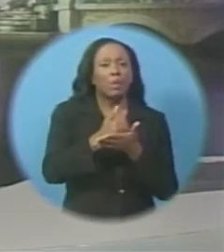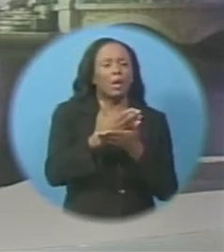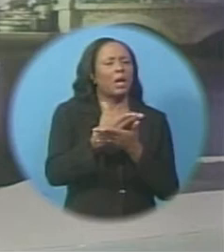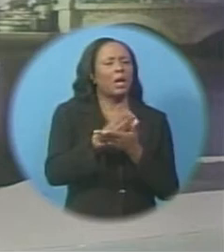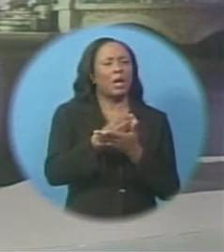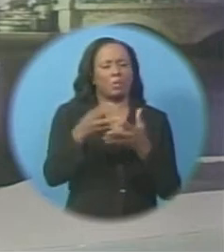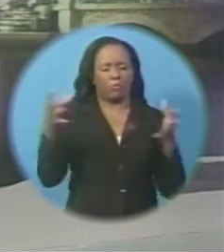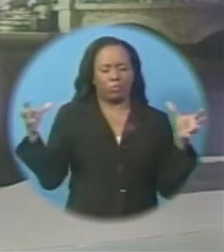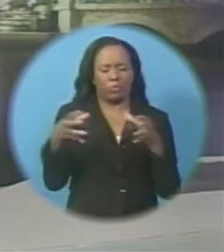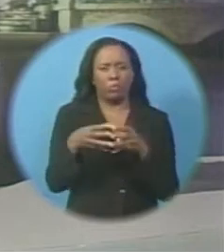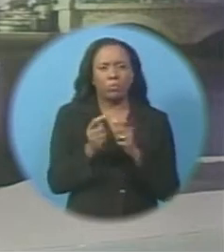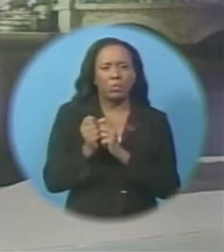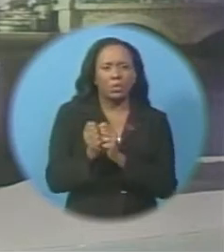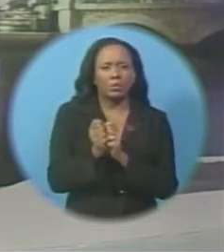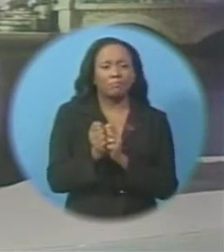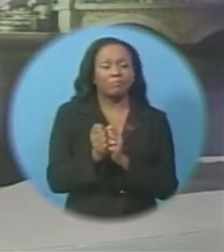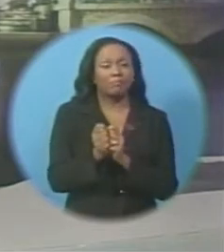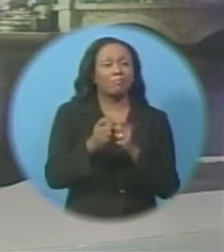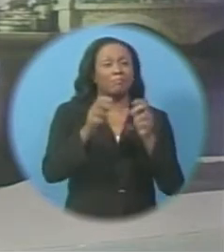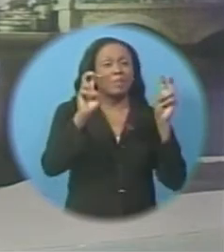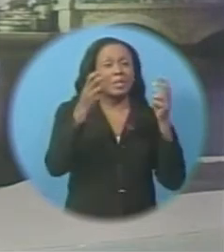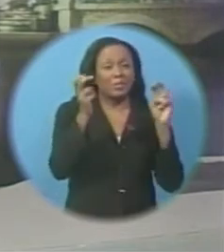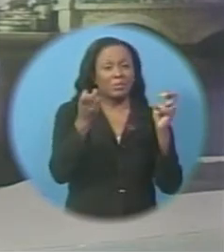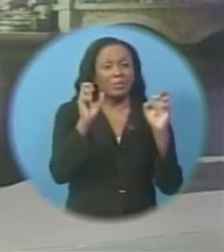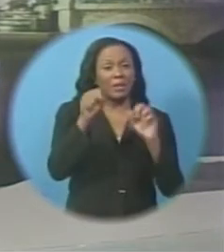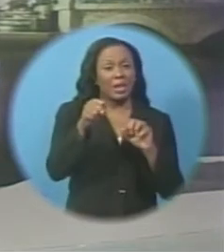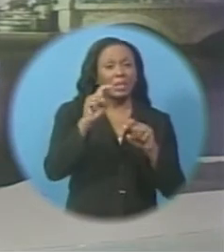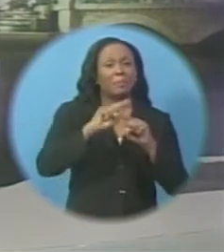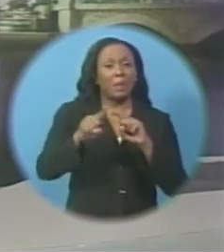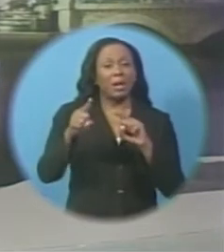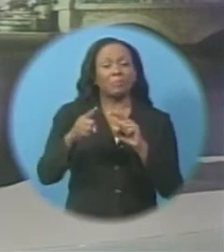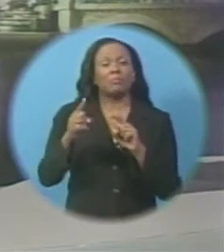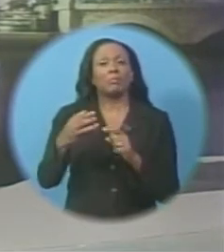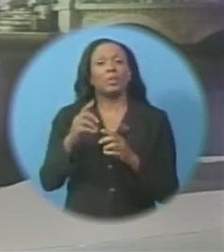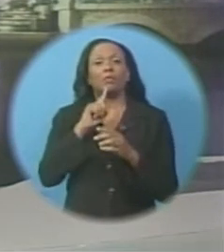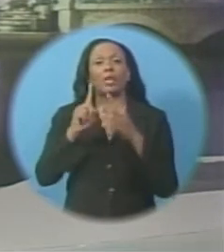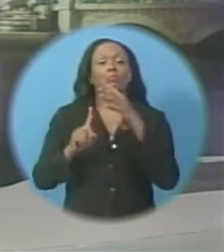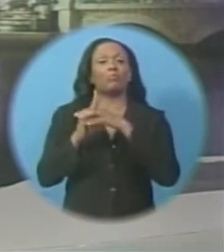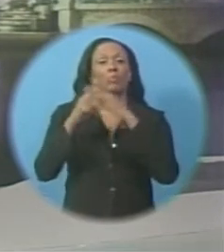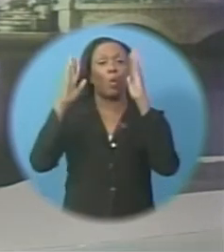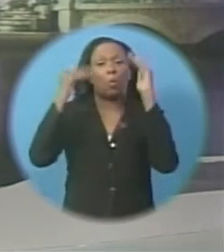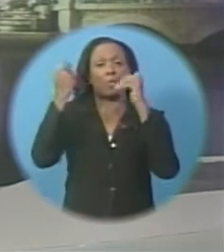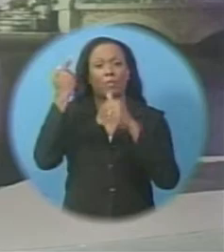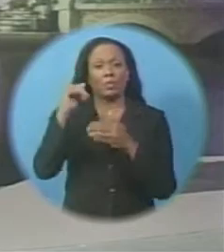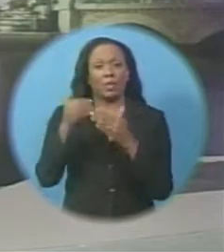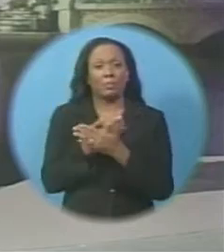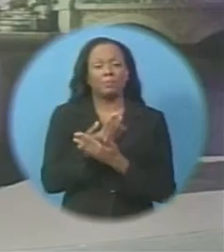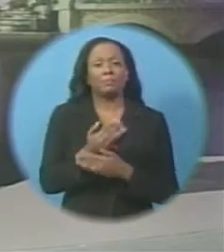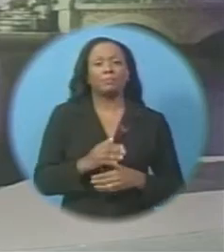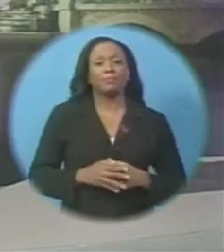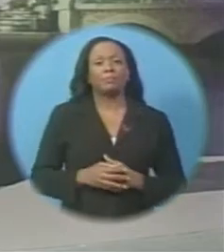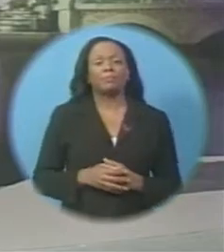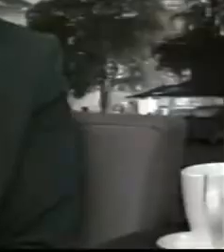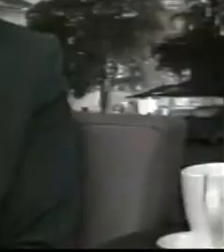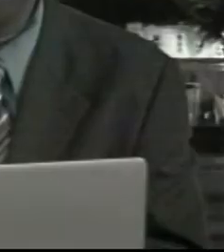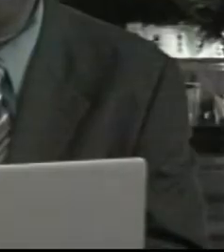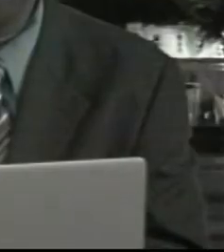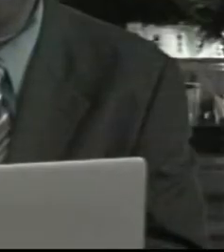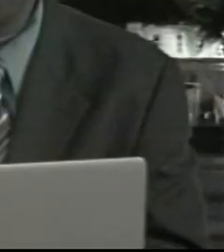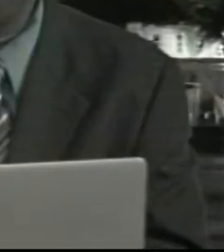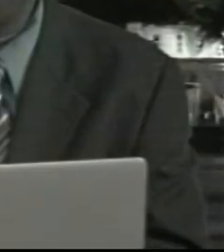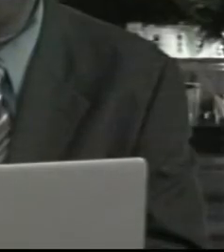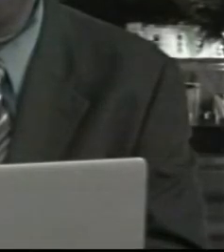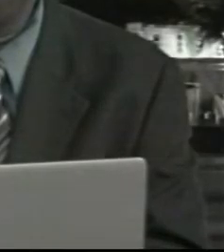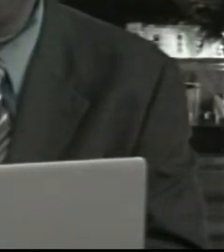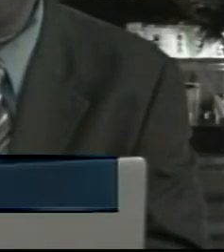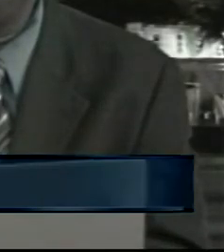while several issues remain, there are some bright sparks in several industries. Let's talk about